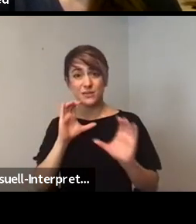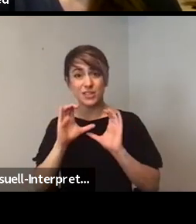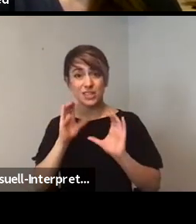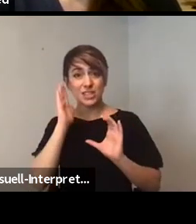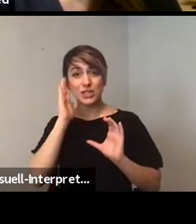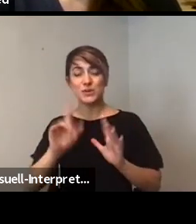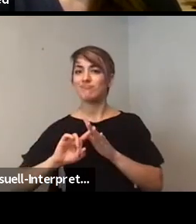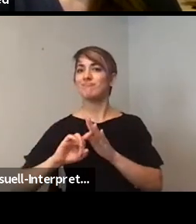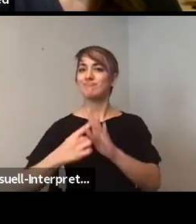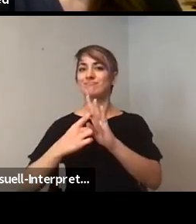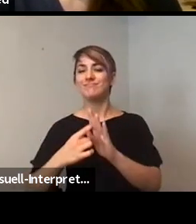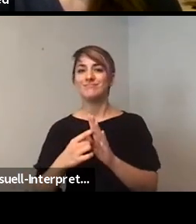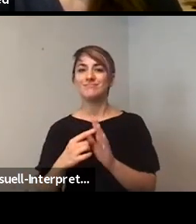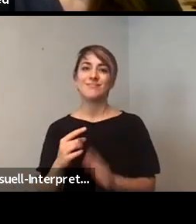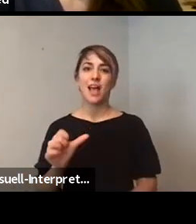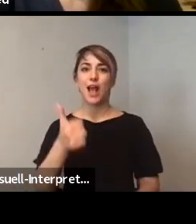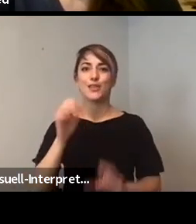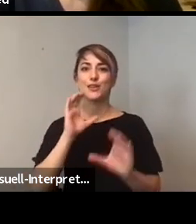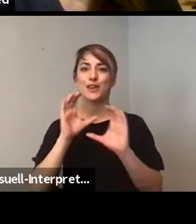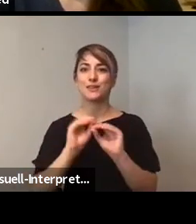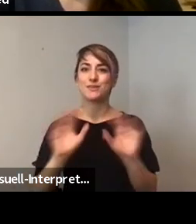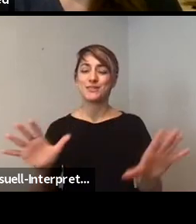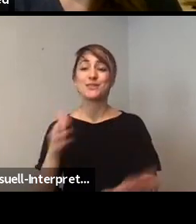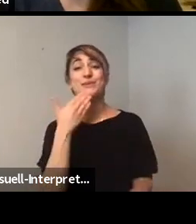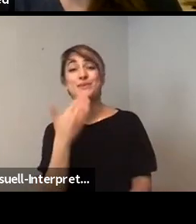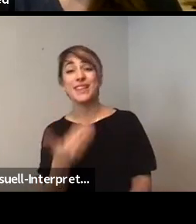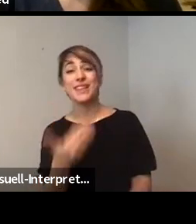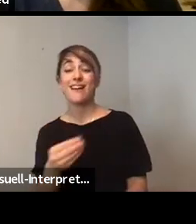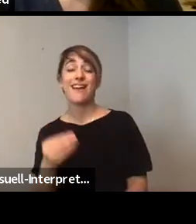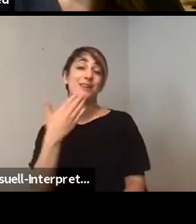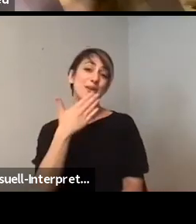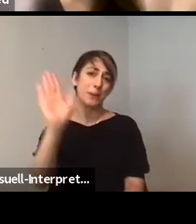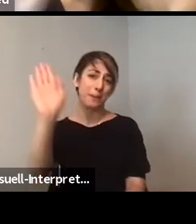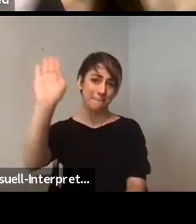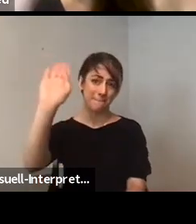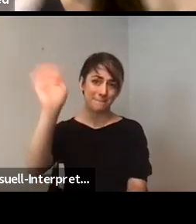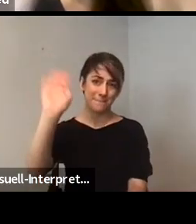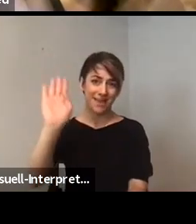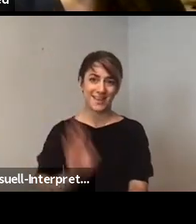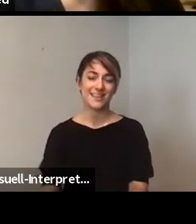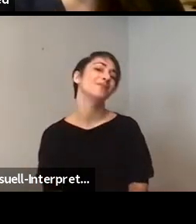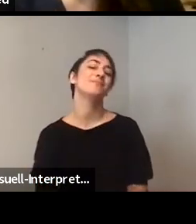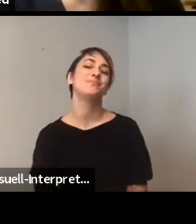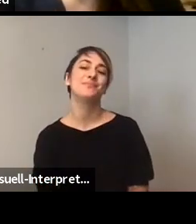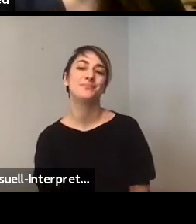Thank you and goodbye. Thank you. Thanks, everyone.